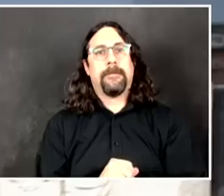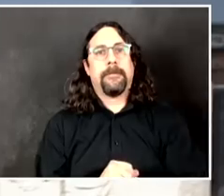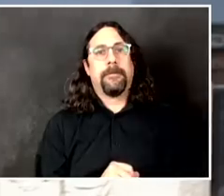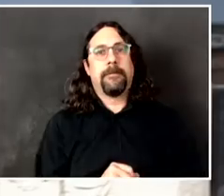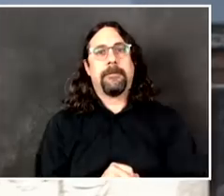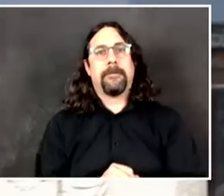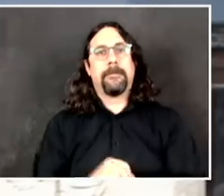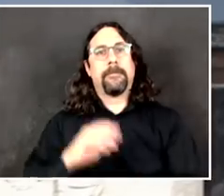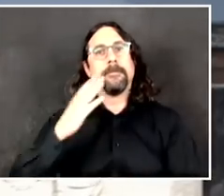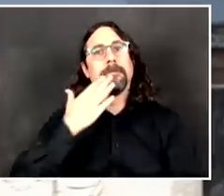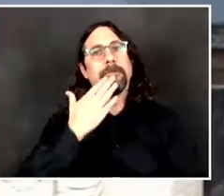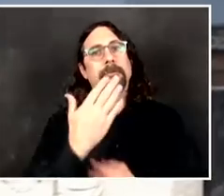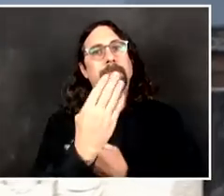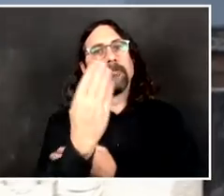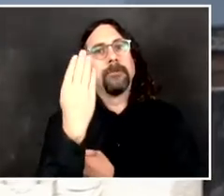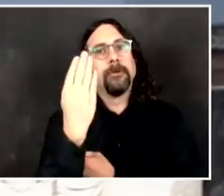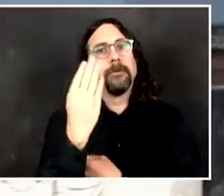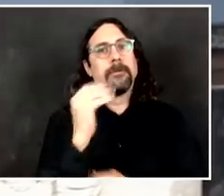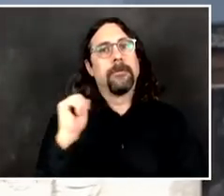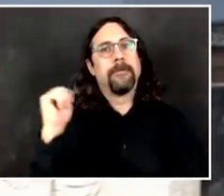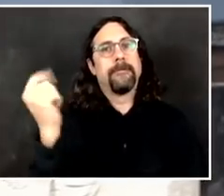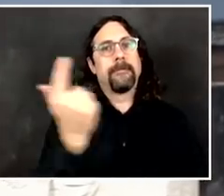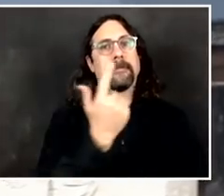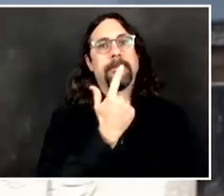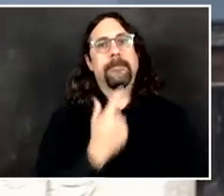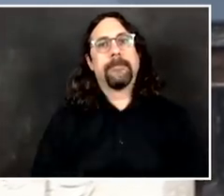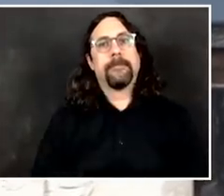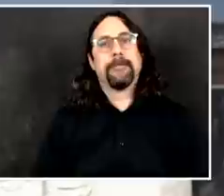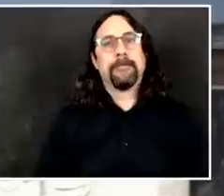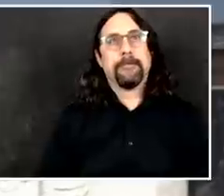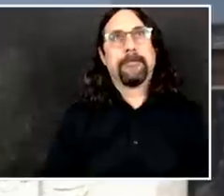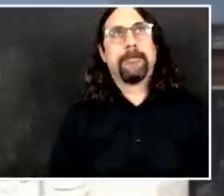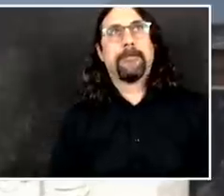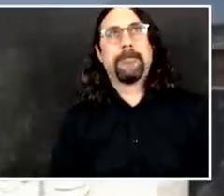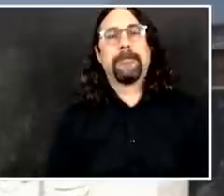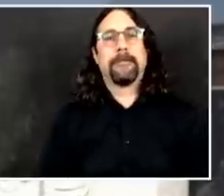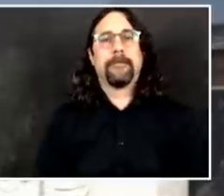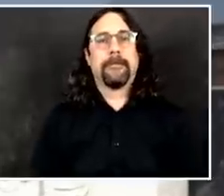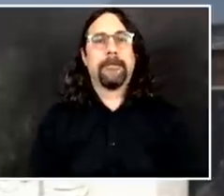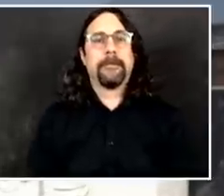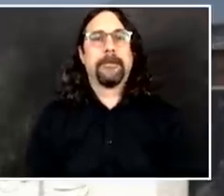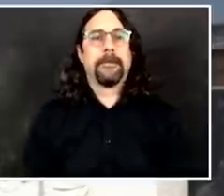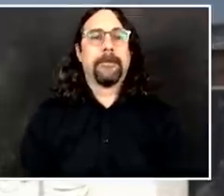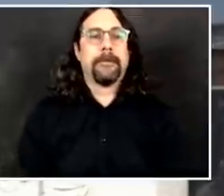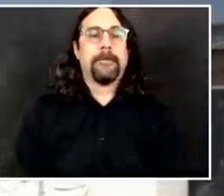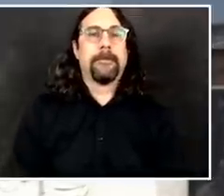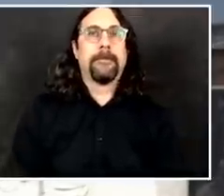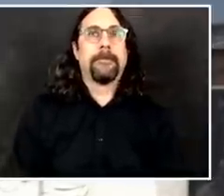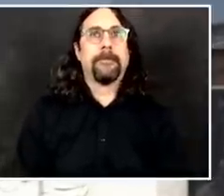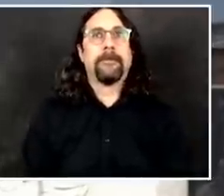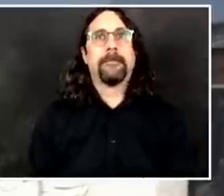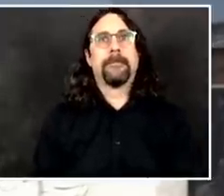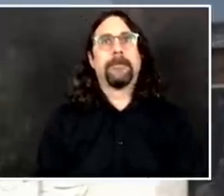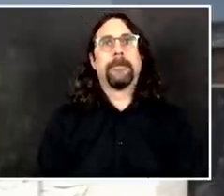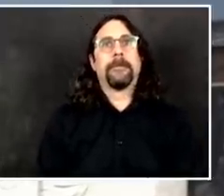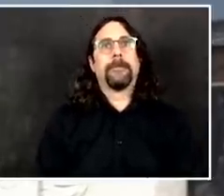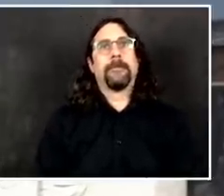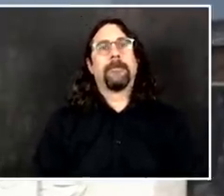Buddy, we've got some important things to talk to you about today, and really what it comes to